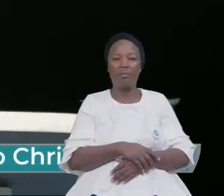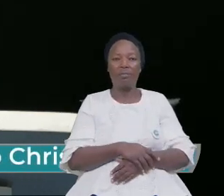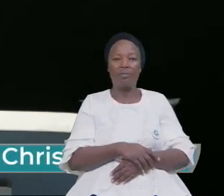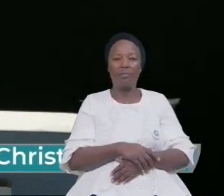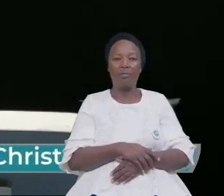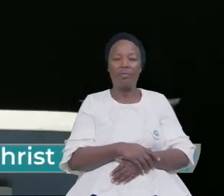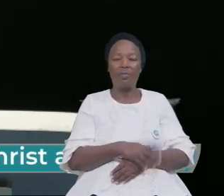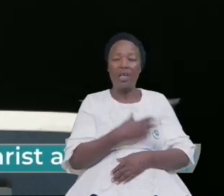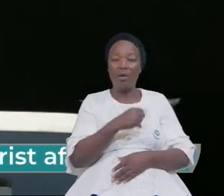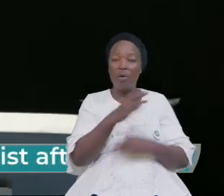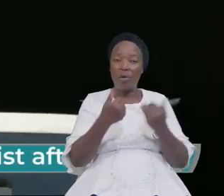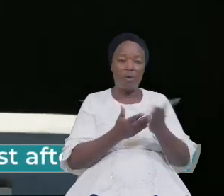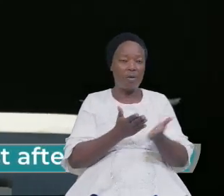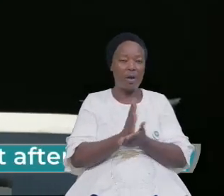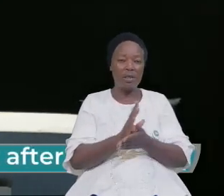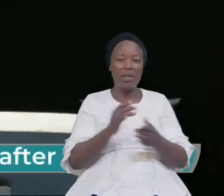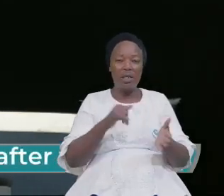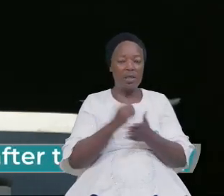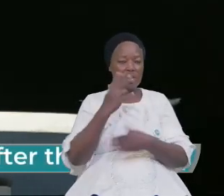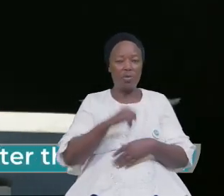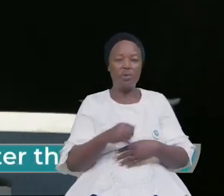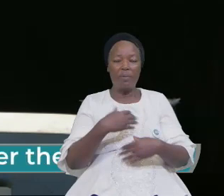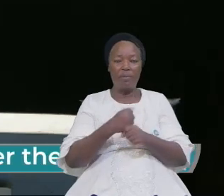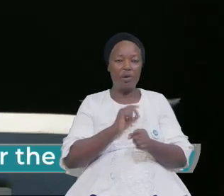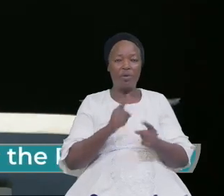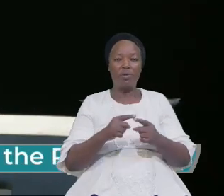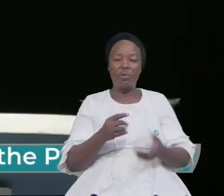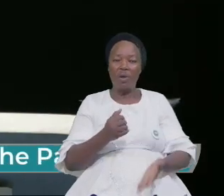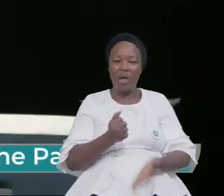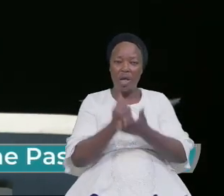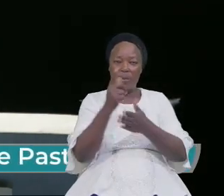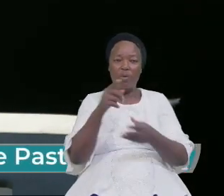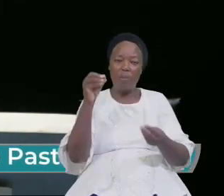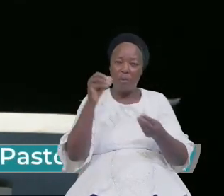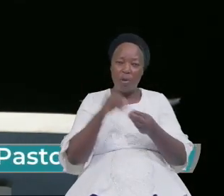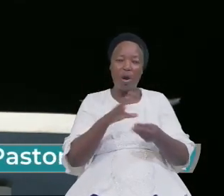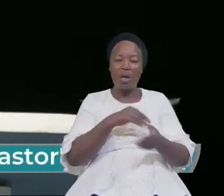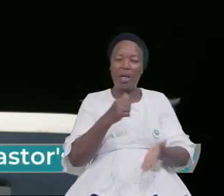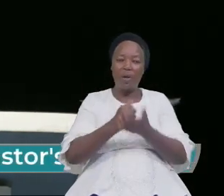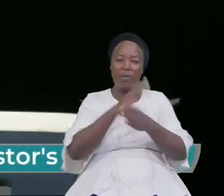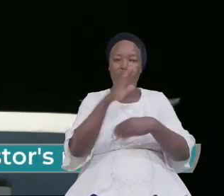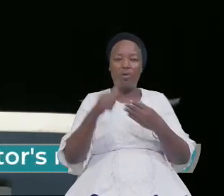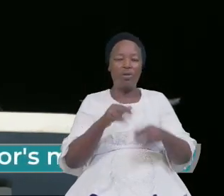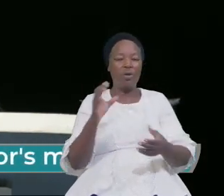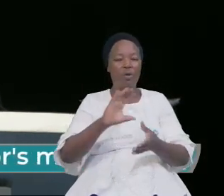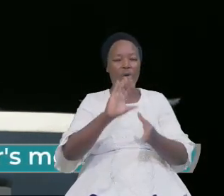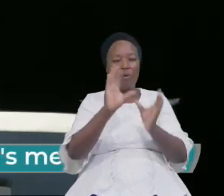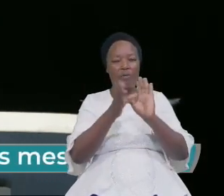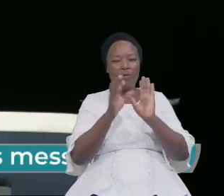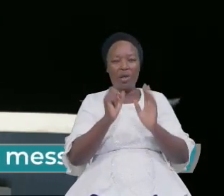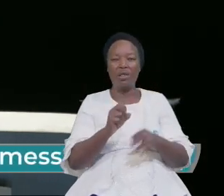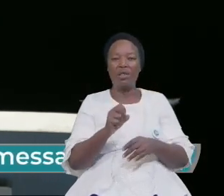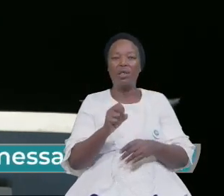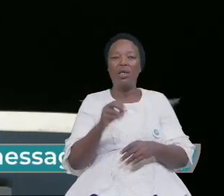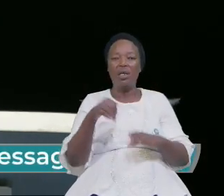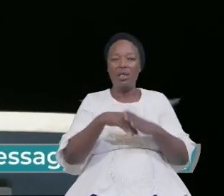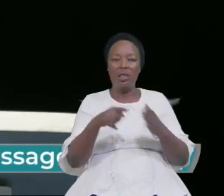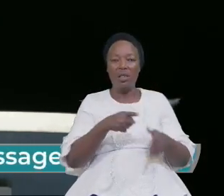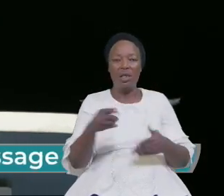It will further help us to help those converts in their new walk with